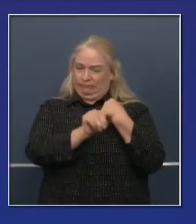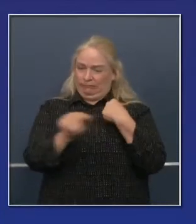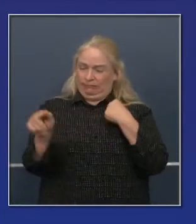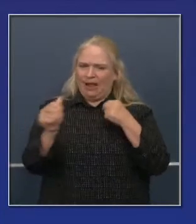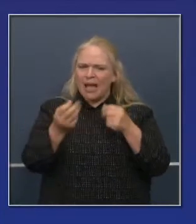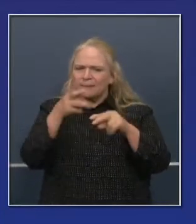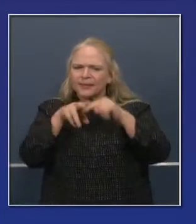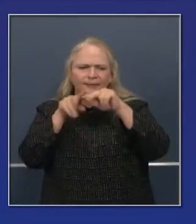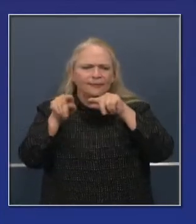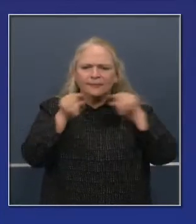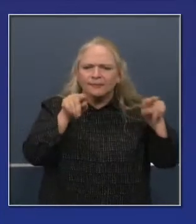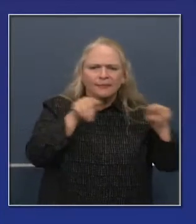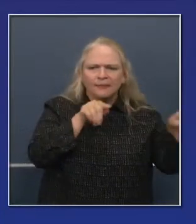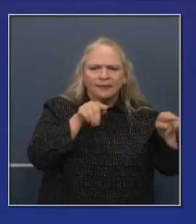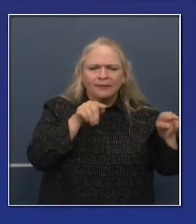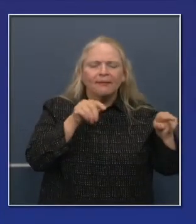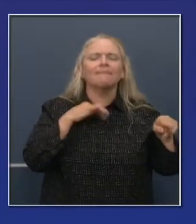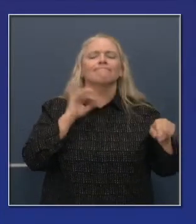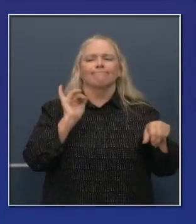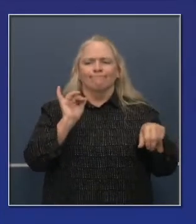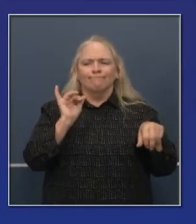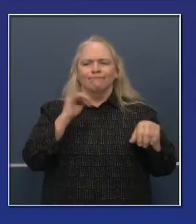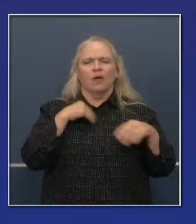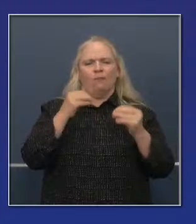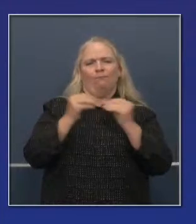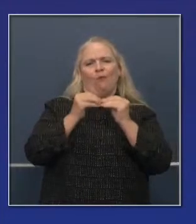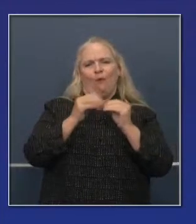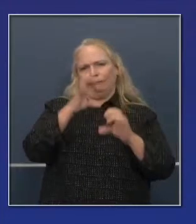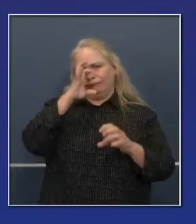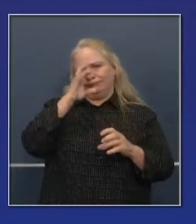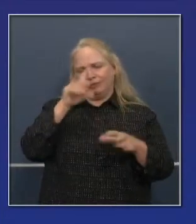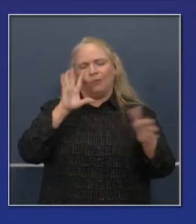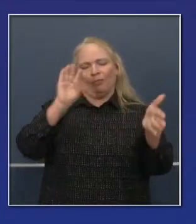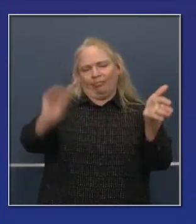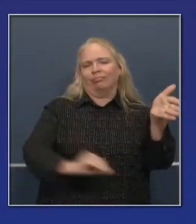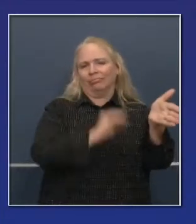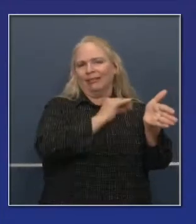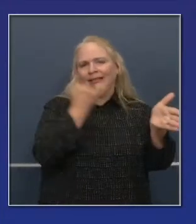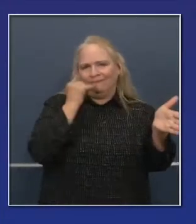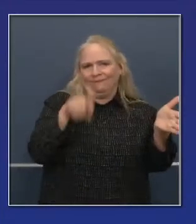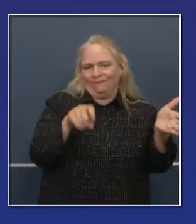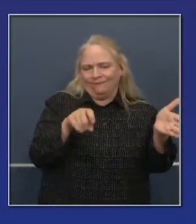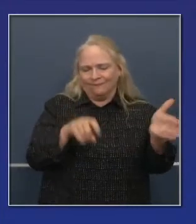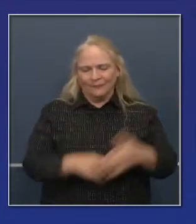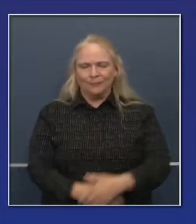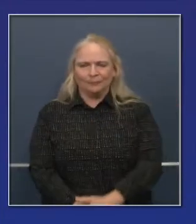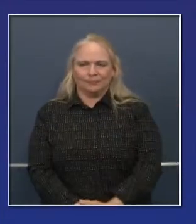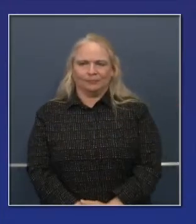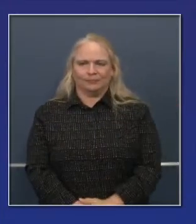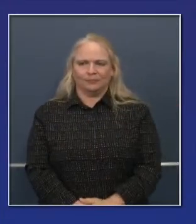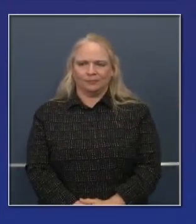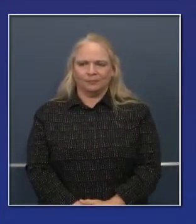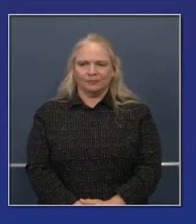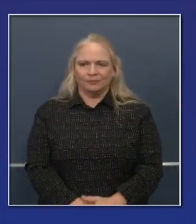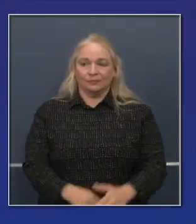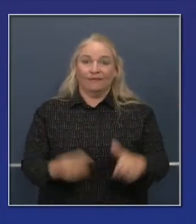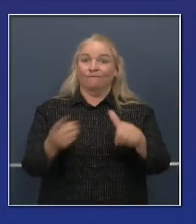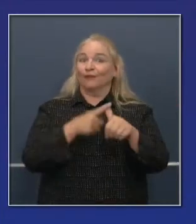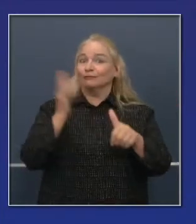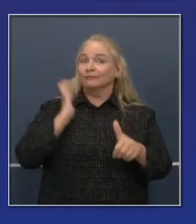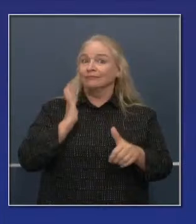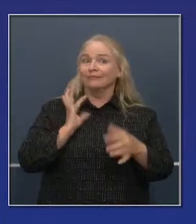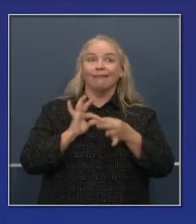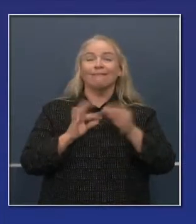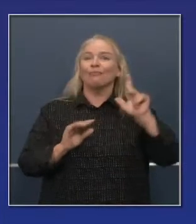perspective, just to contextualize, if you tuned in last Monday, we had 23 counties on this list. Today, again,